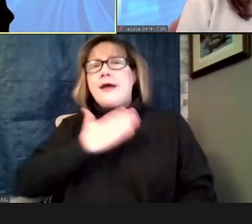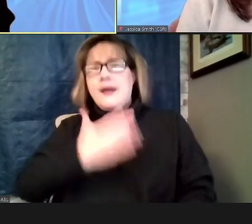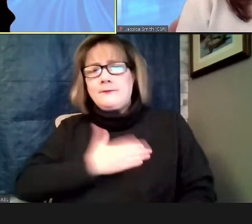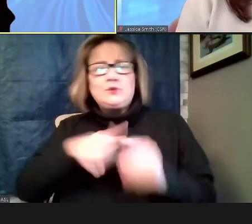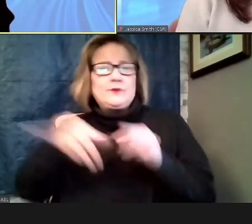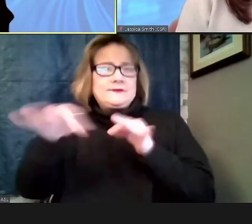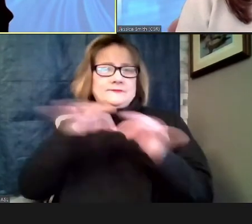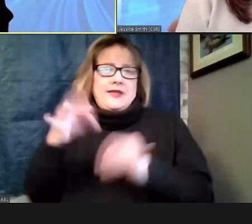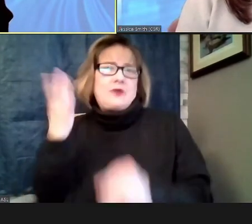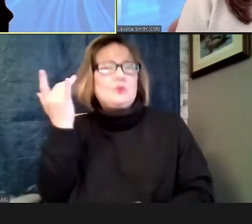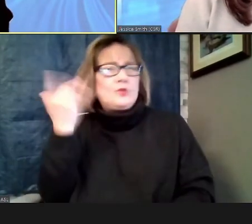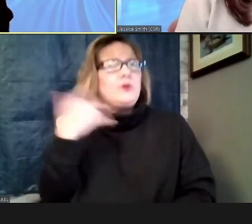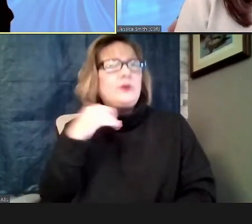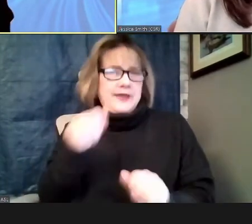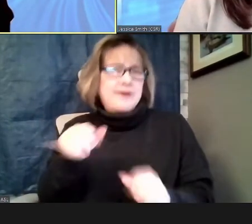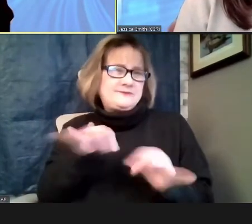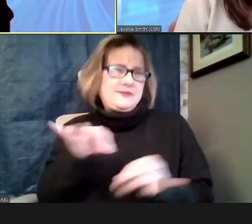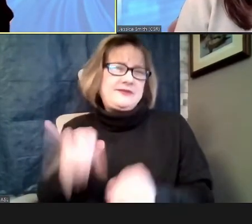it to you.